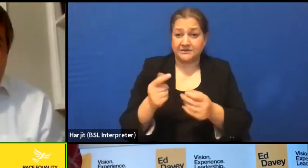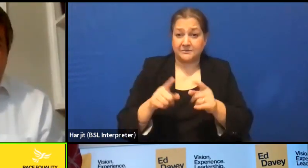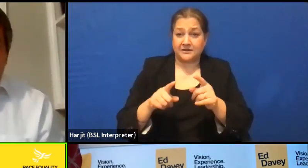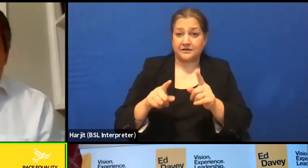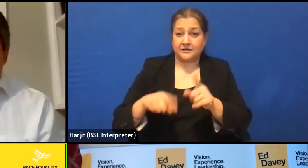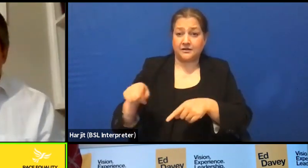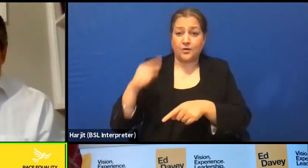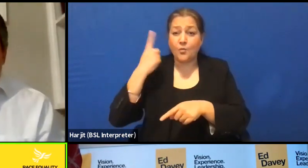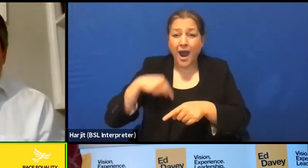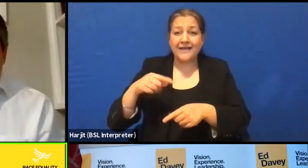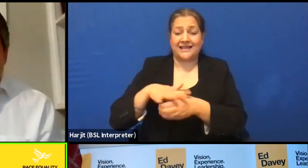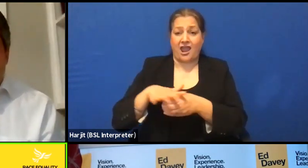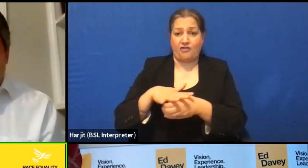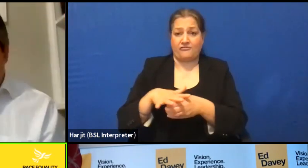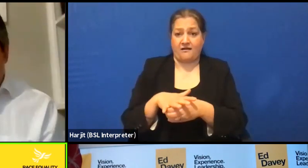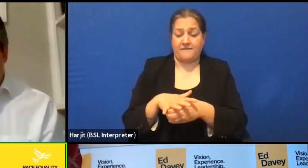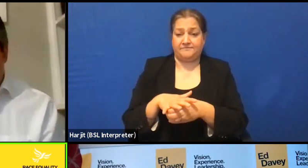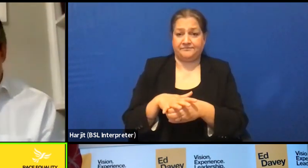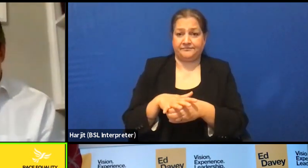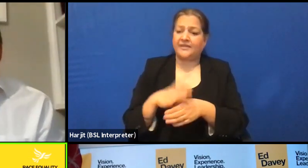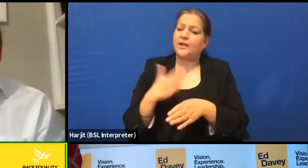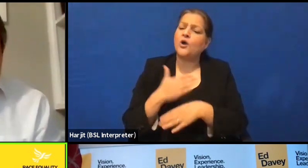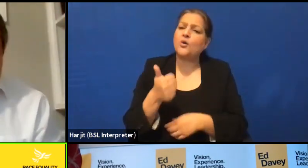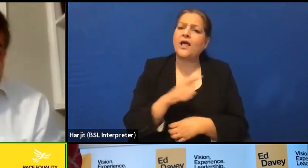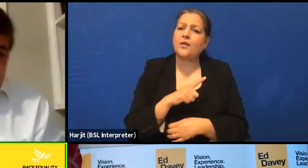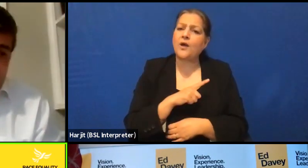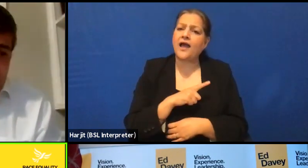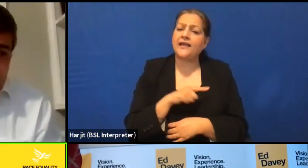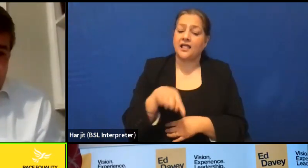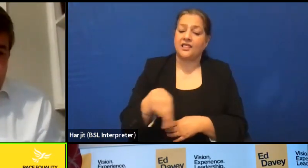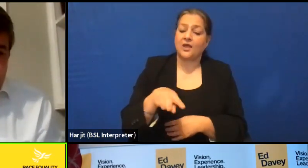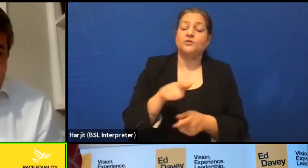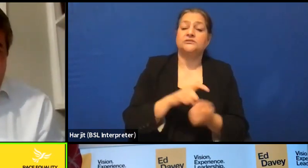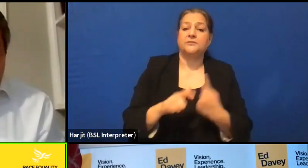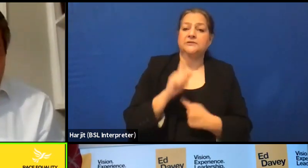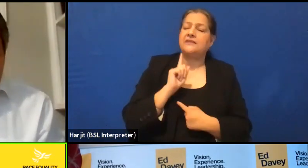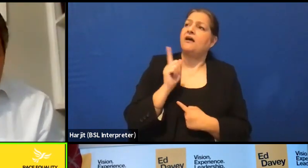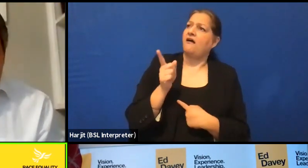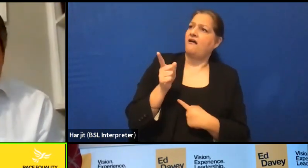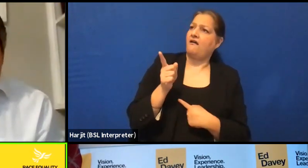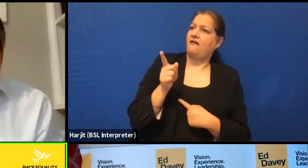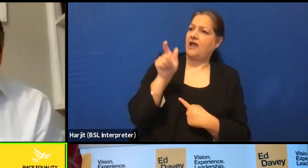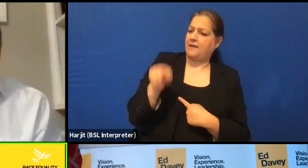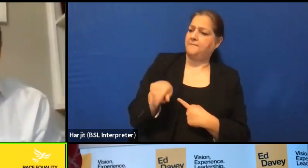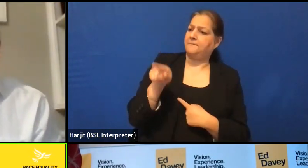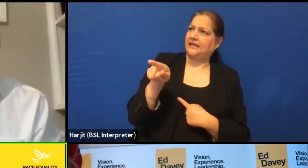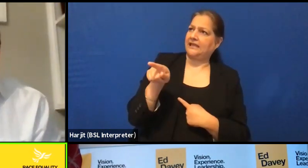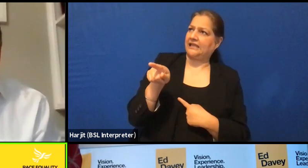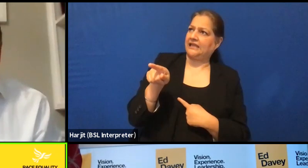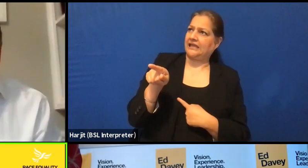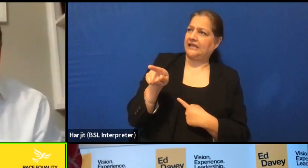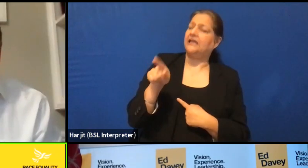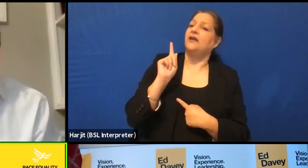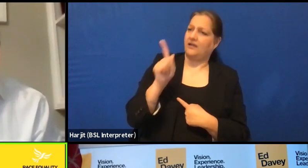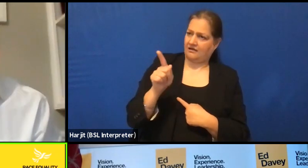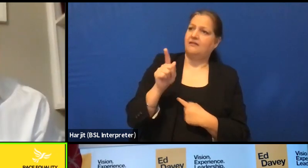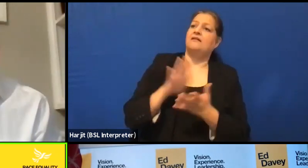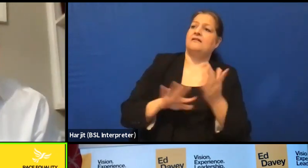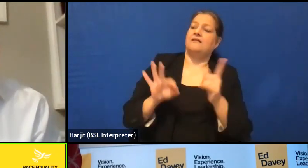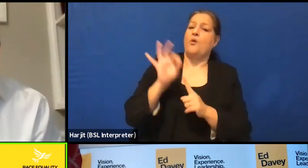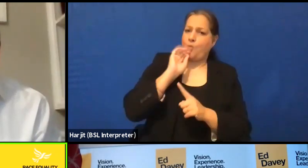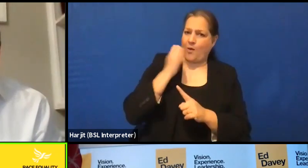why it works is because for those communities, they believe that those MPs are going to deliver for them and they win. And that's the position